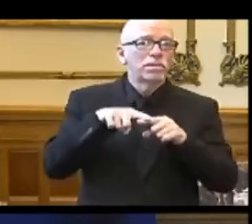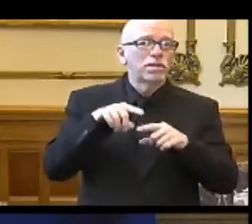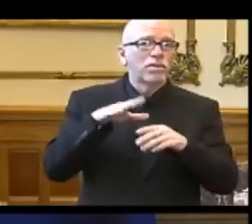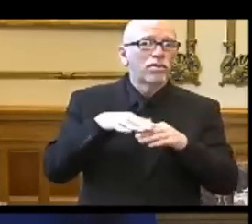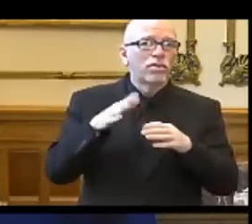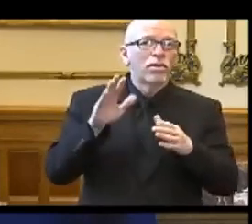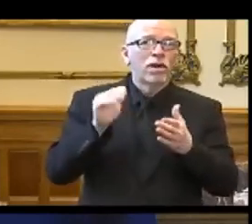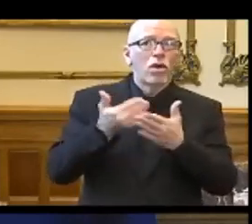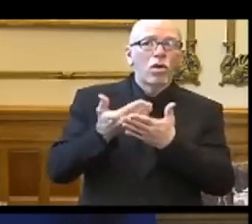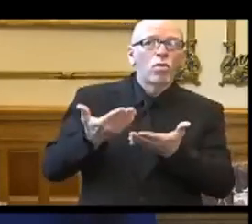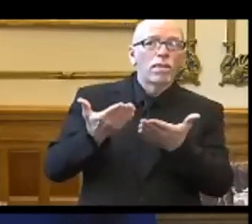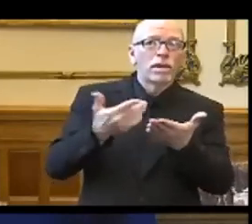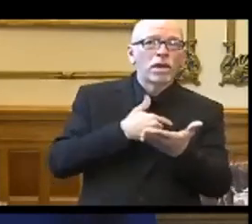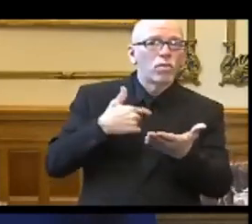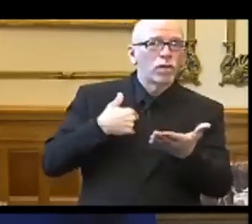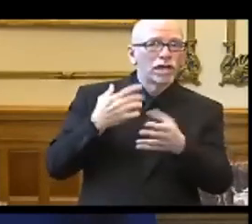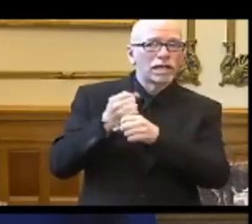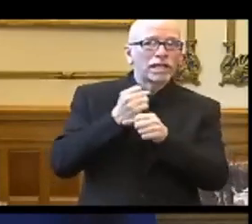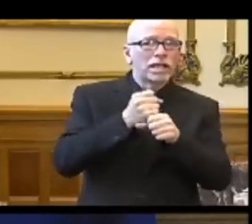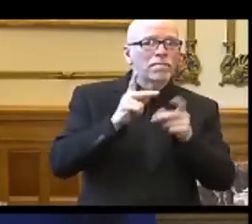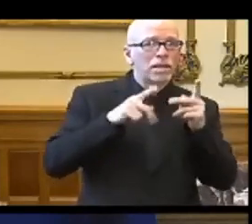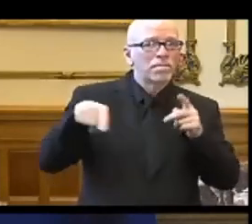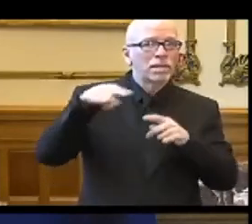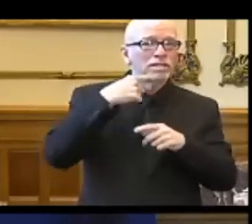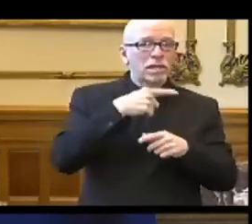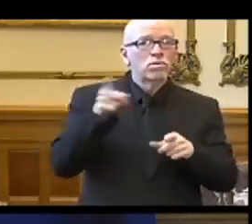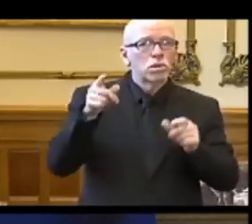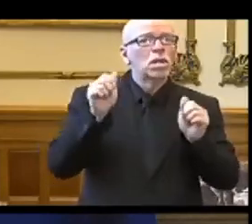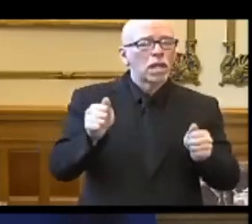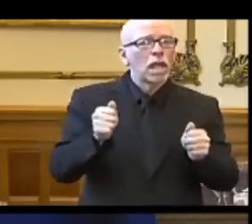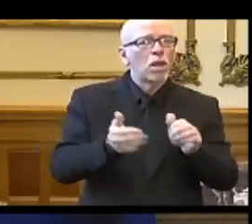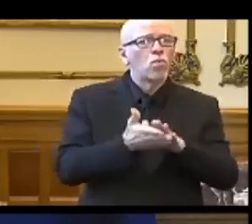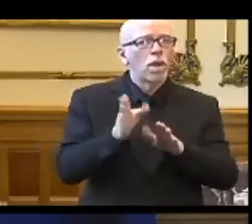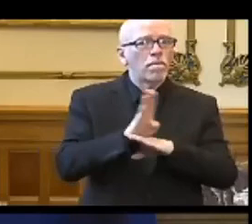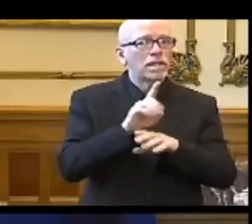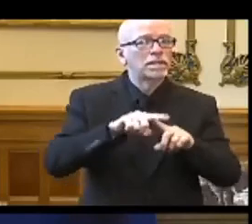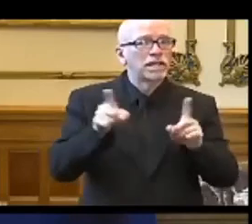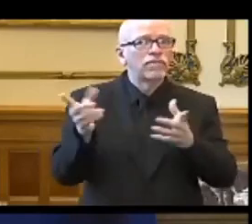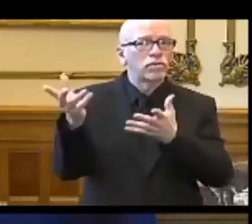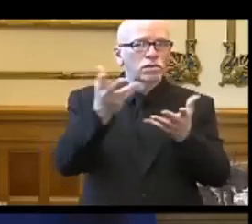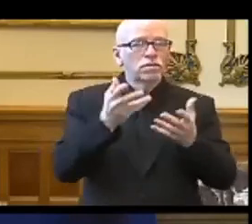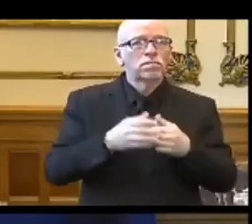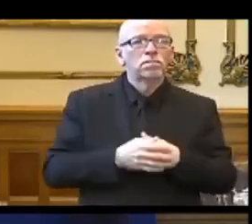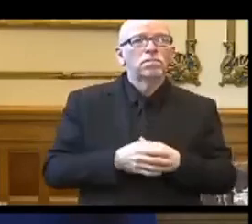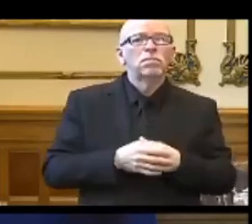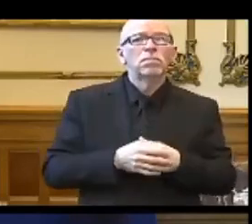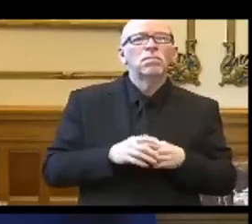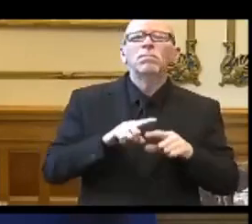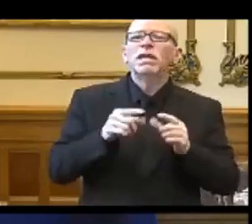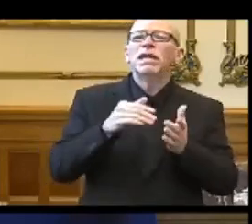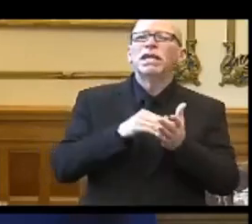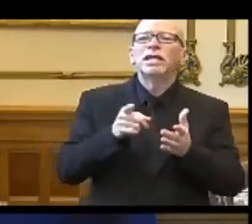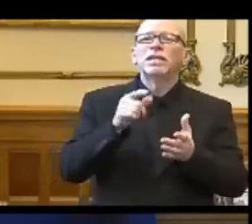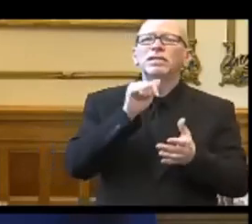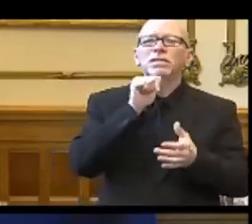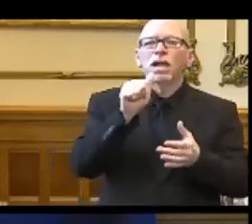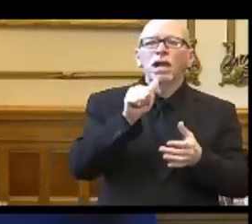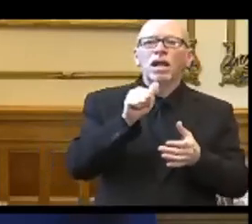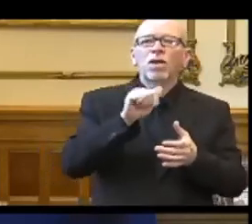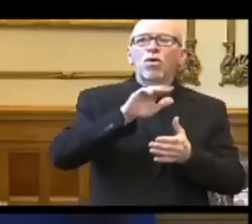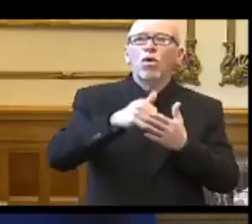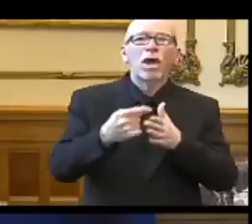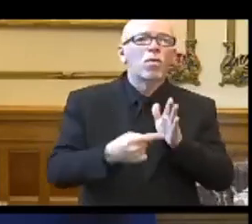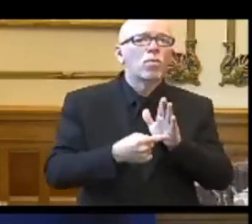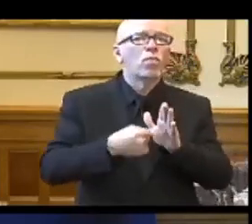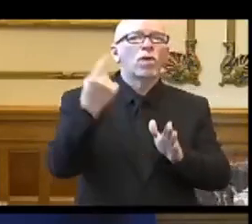the recommendations that we've received for folks telling us that they can conduct business differently. But again, it won't be all at once. It